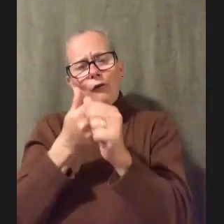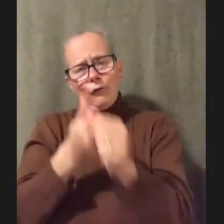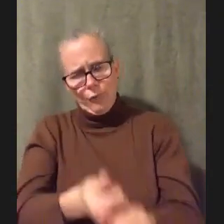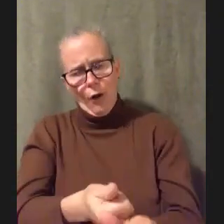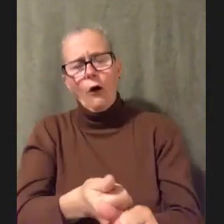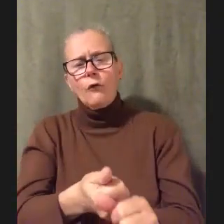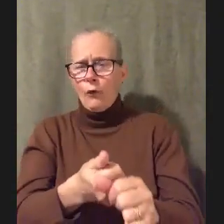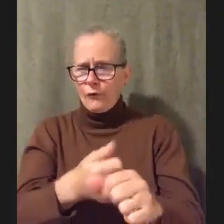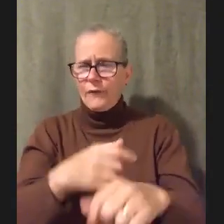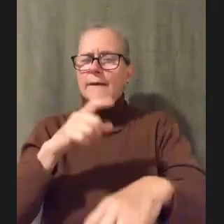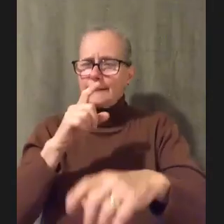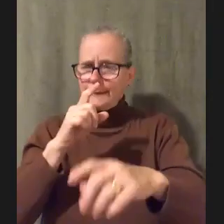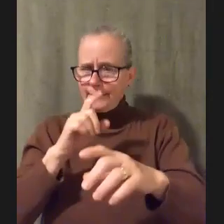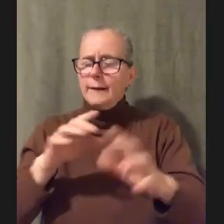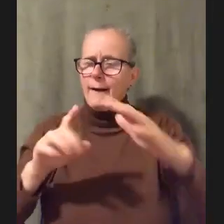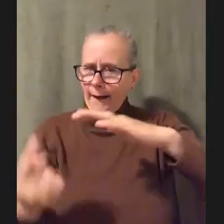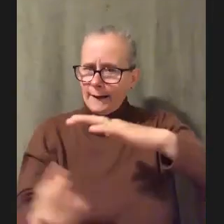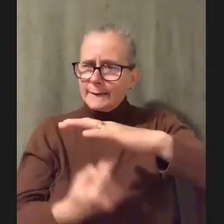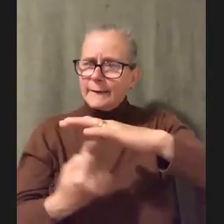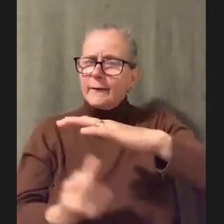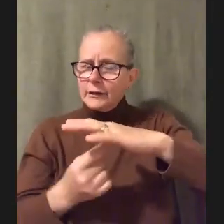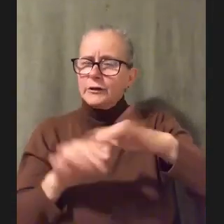for self-isolation at home.